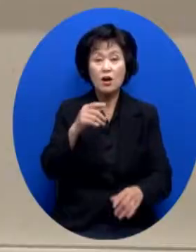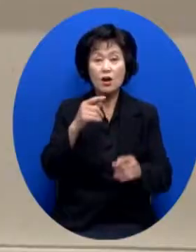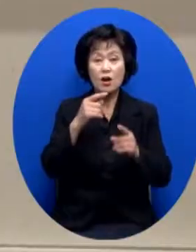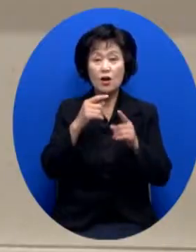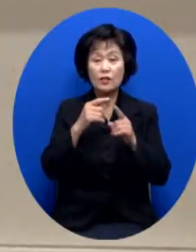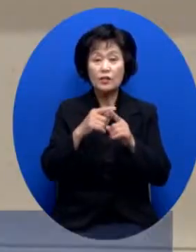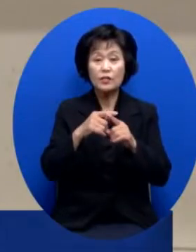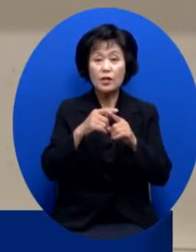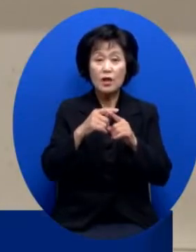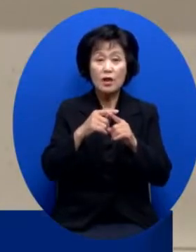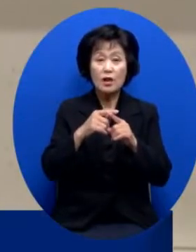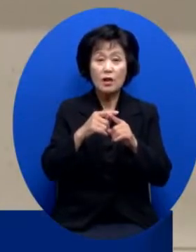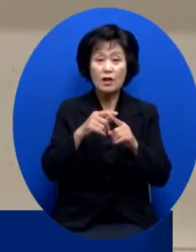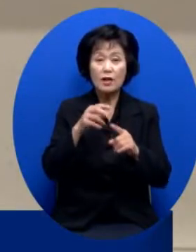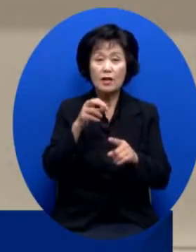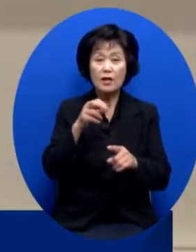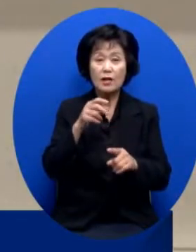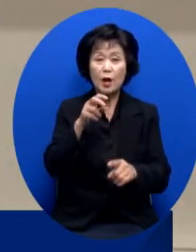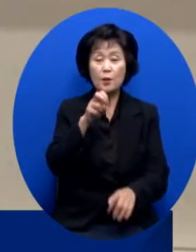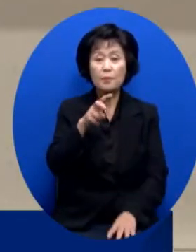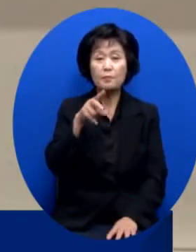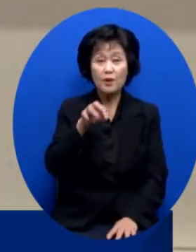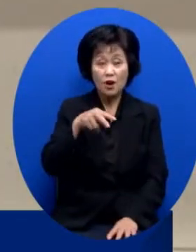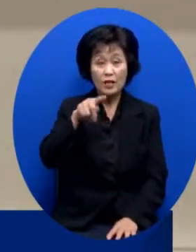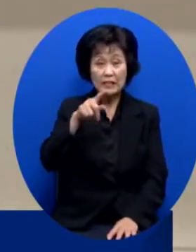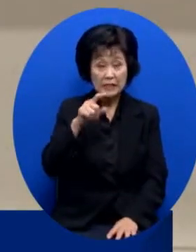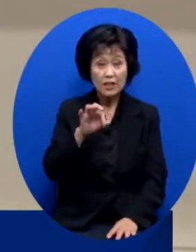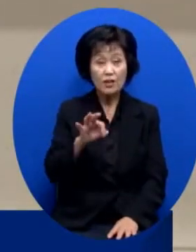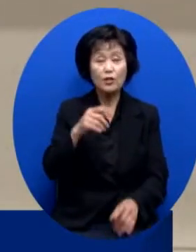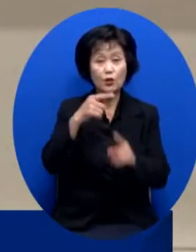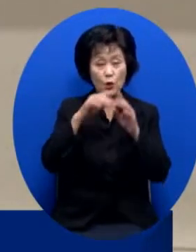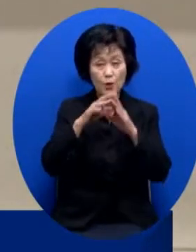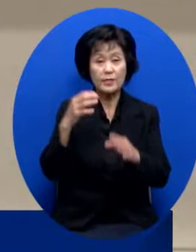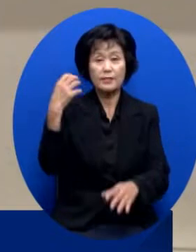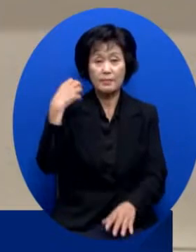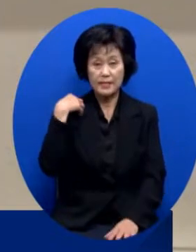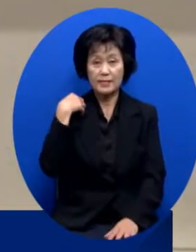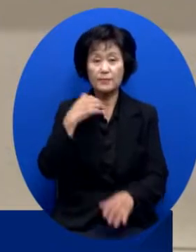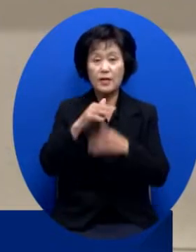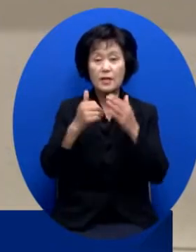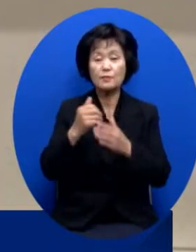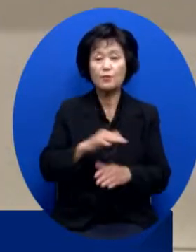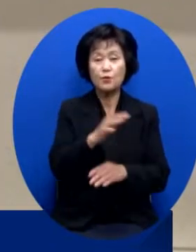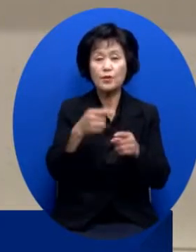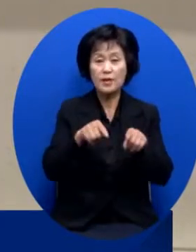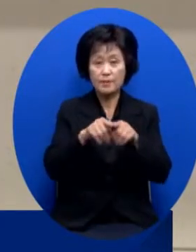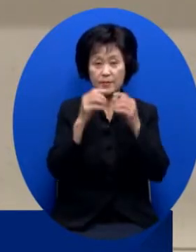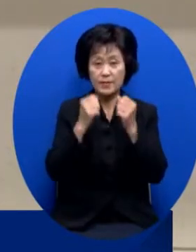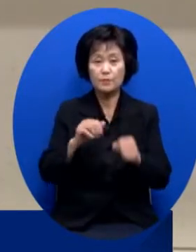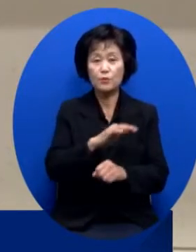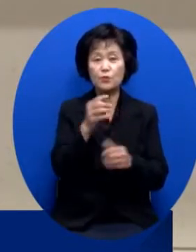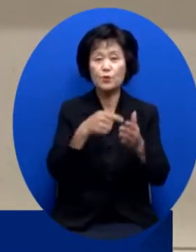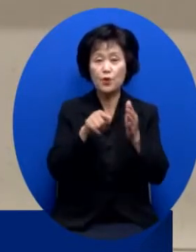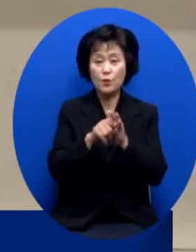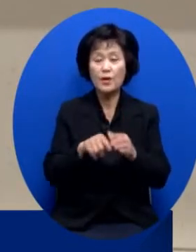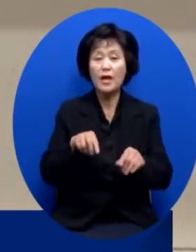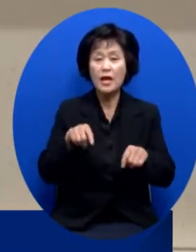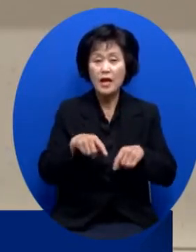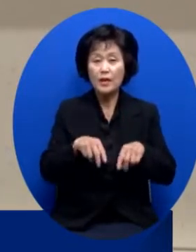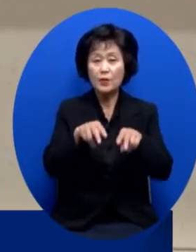In this time of exile, I trust that God is with us and that He is working for us.